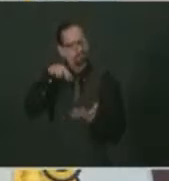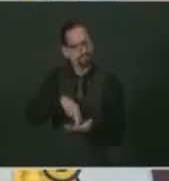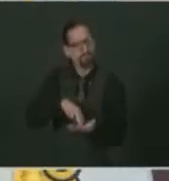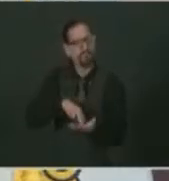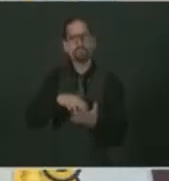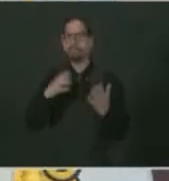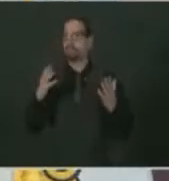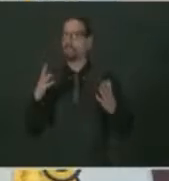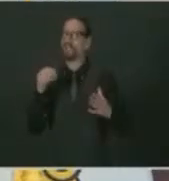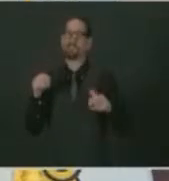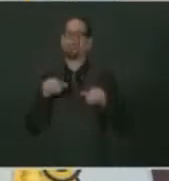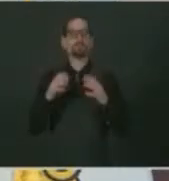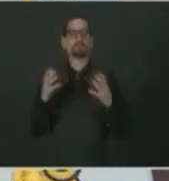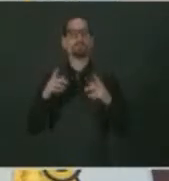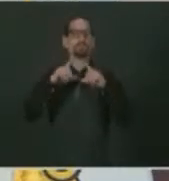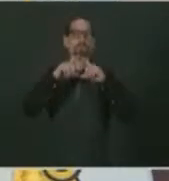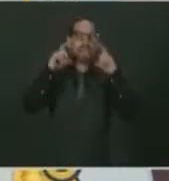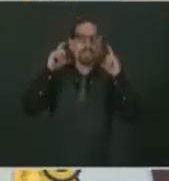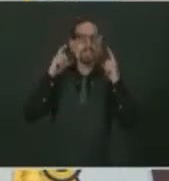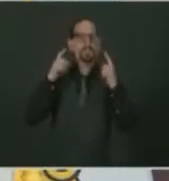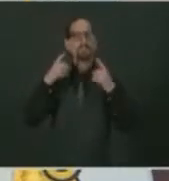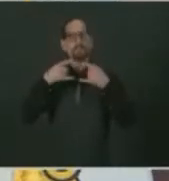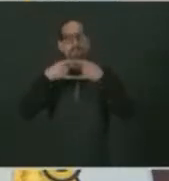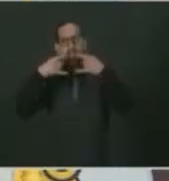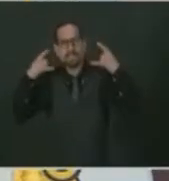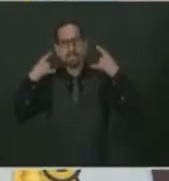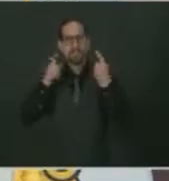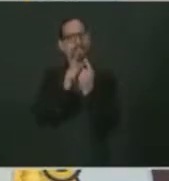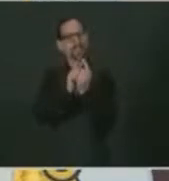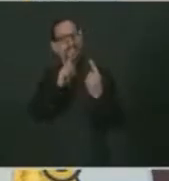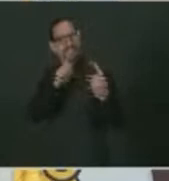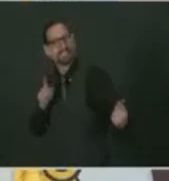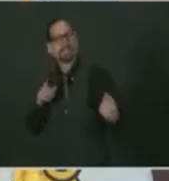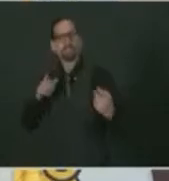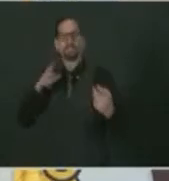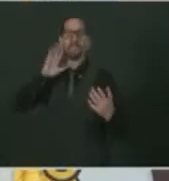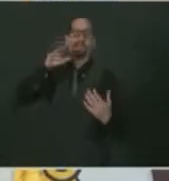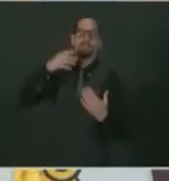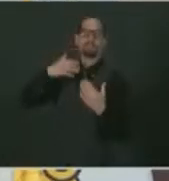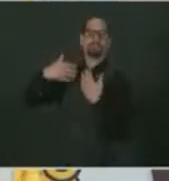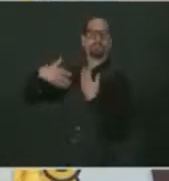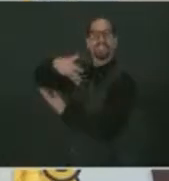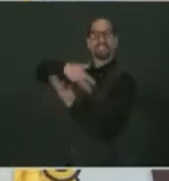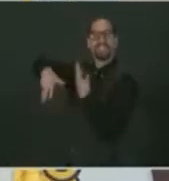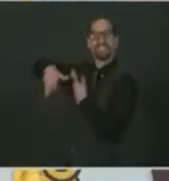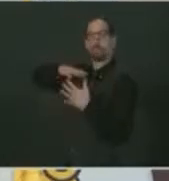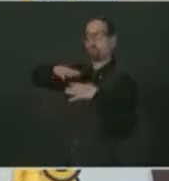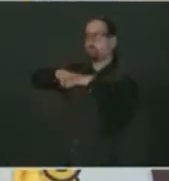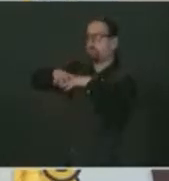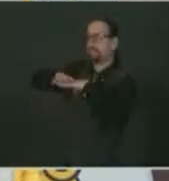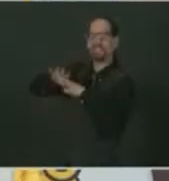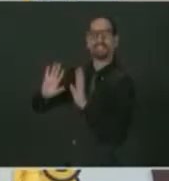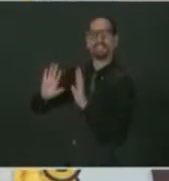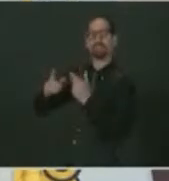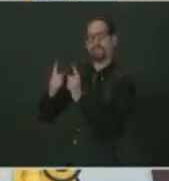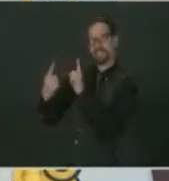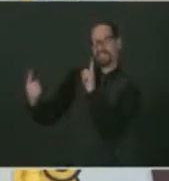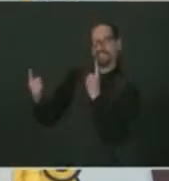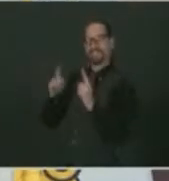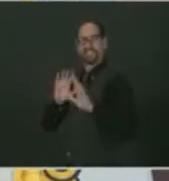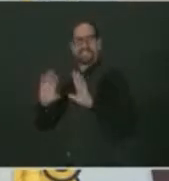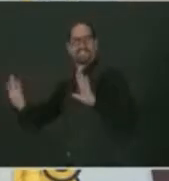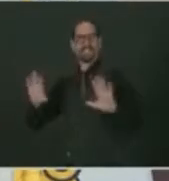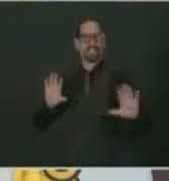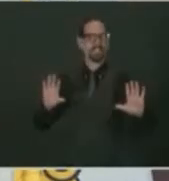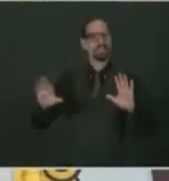wearing masks, social distancing, and limit your interactions with others where possible. It also means getting a shot when